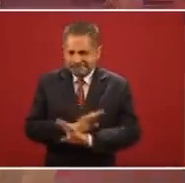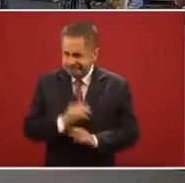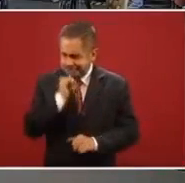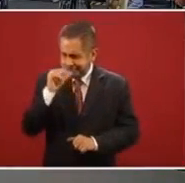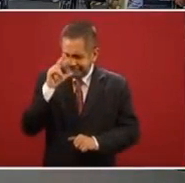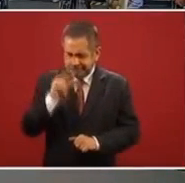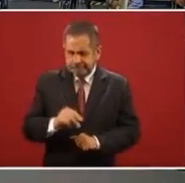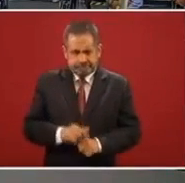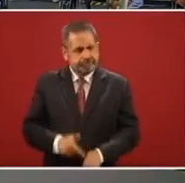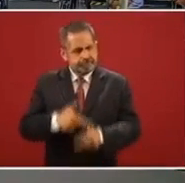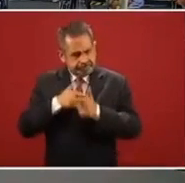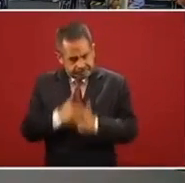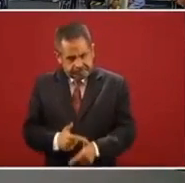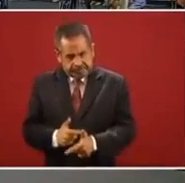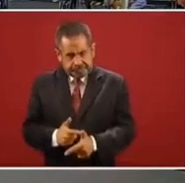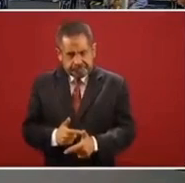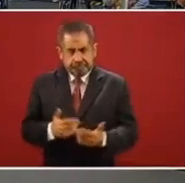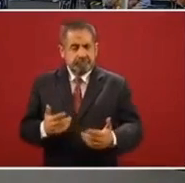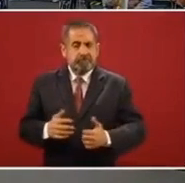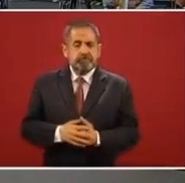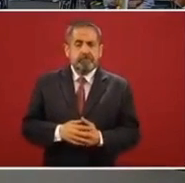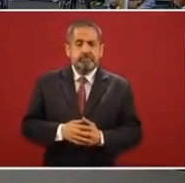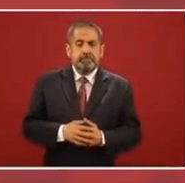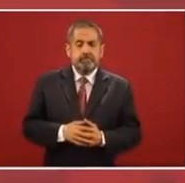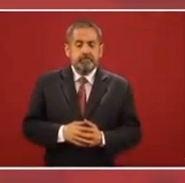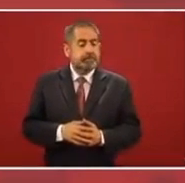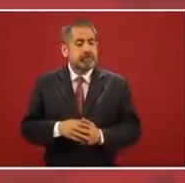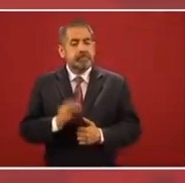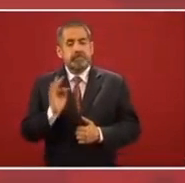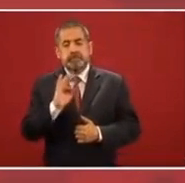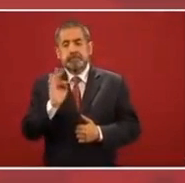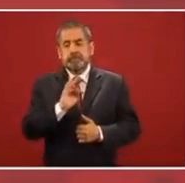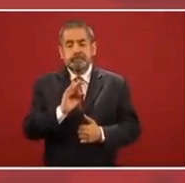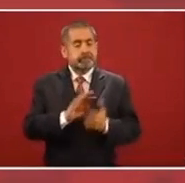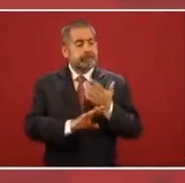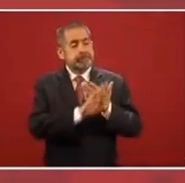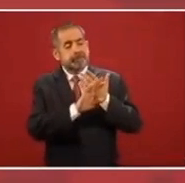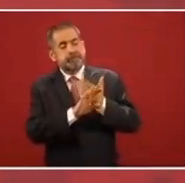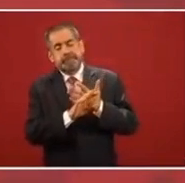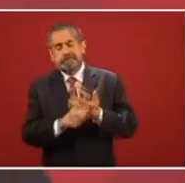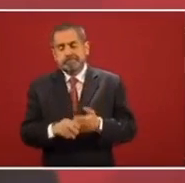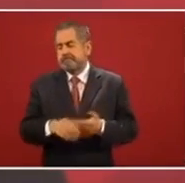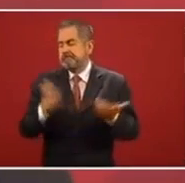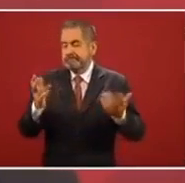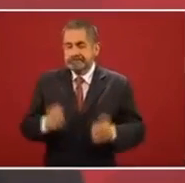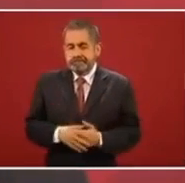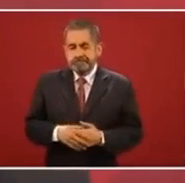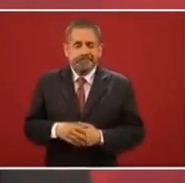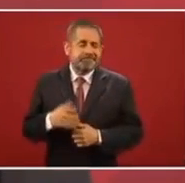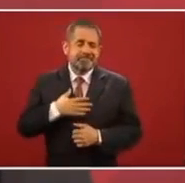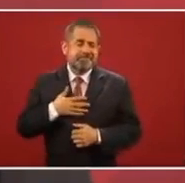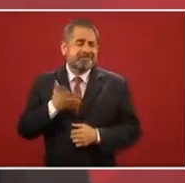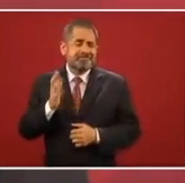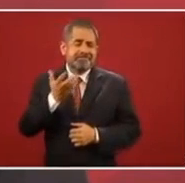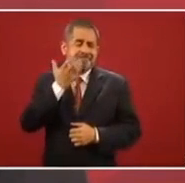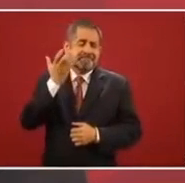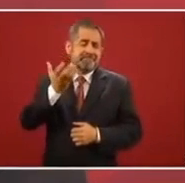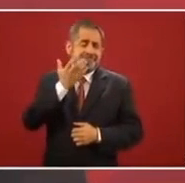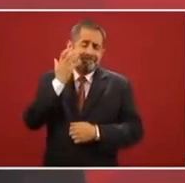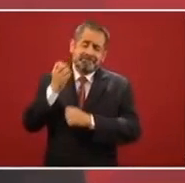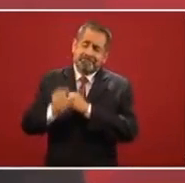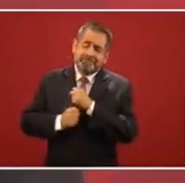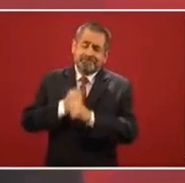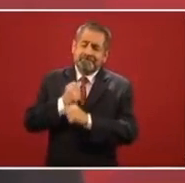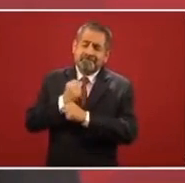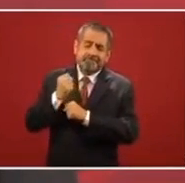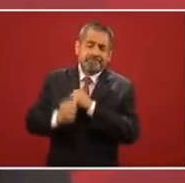Y acerca de los ataques, And regarding the attacks, imagínense, imagine, llevo años I have been